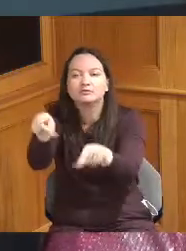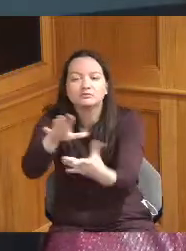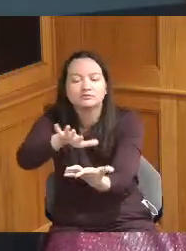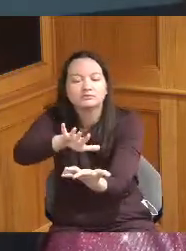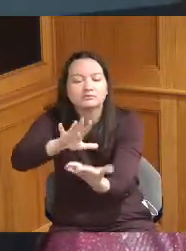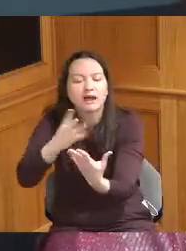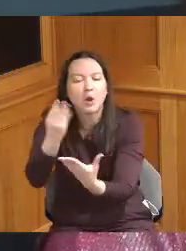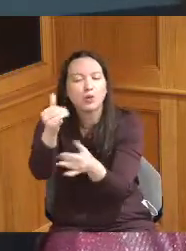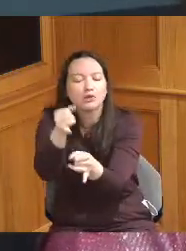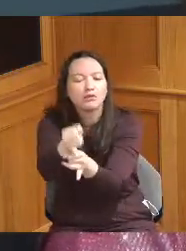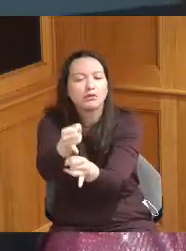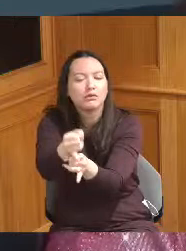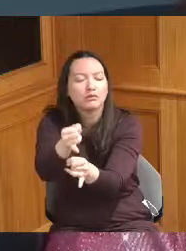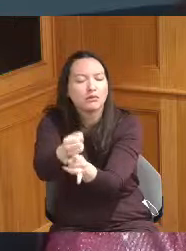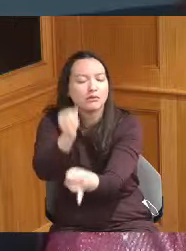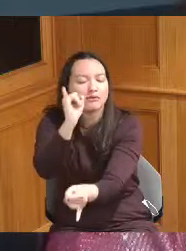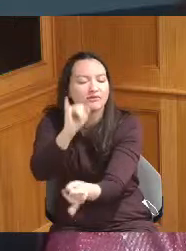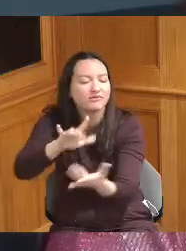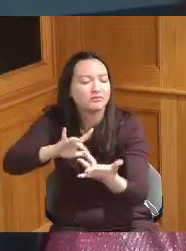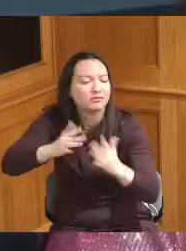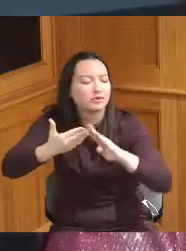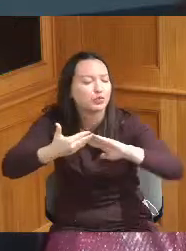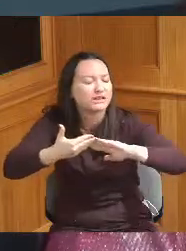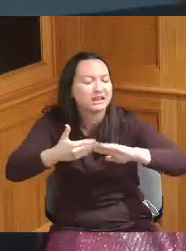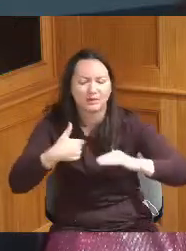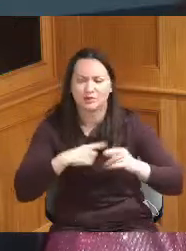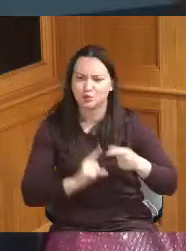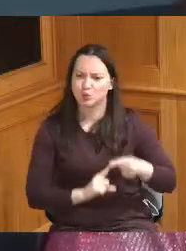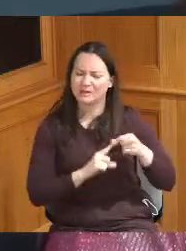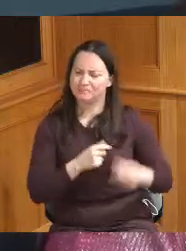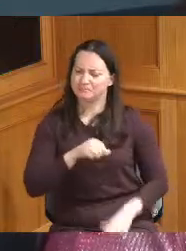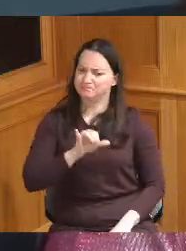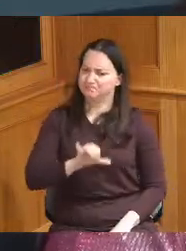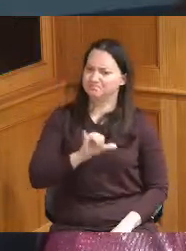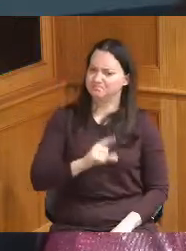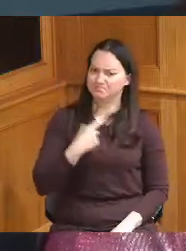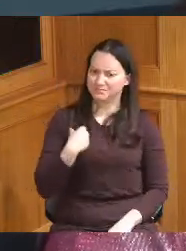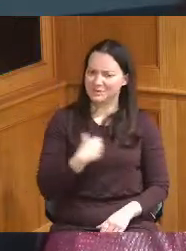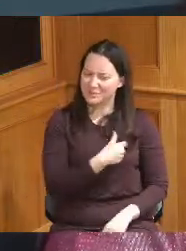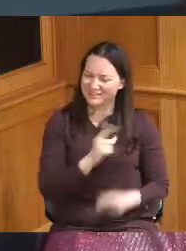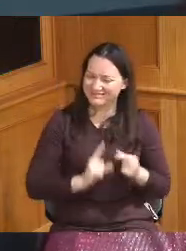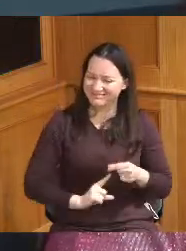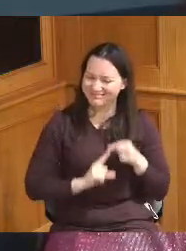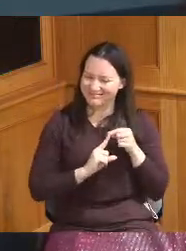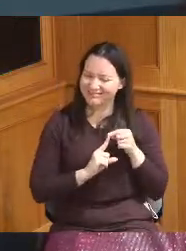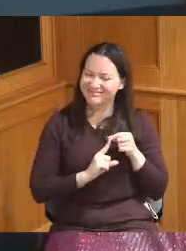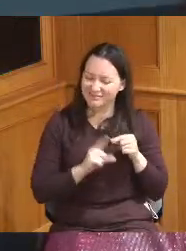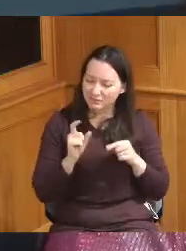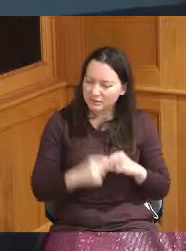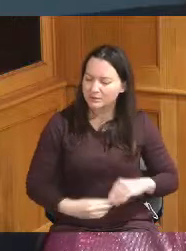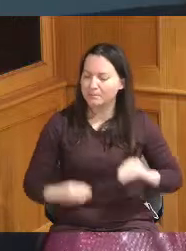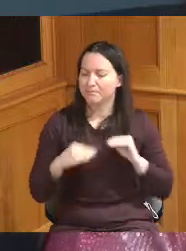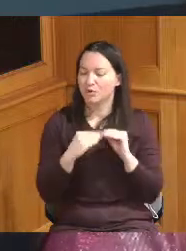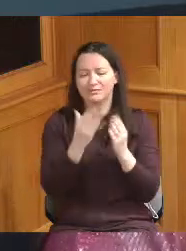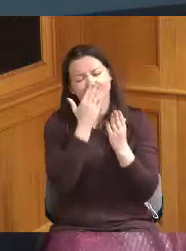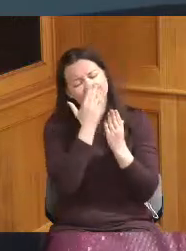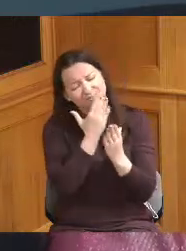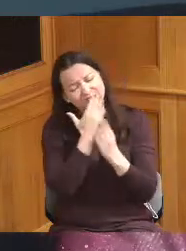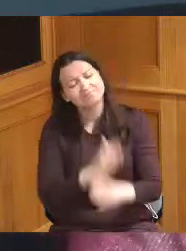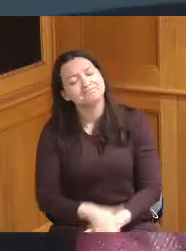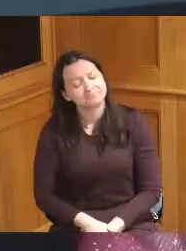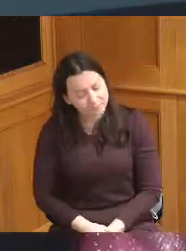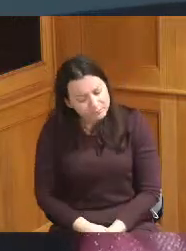community. And that was so unique for me. I love that, and that we need to do more of that. So I want to thank you for that. Thank